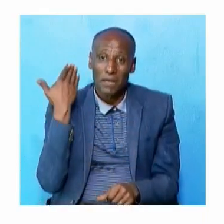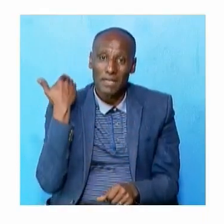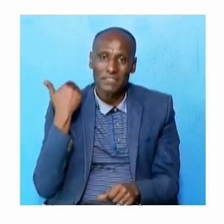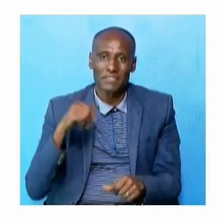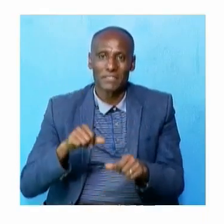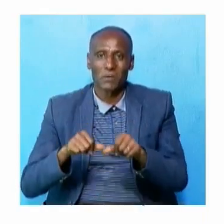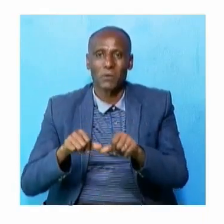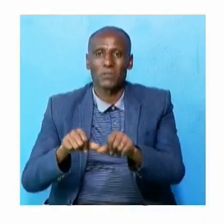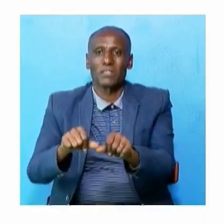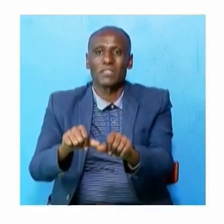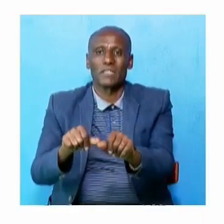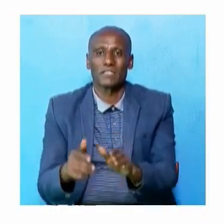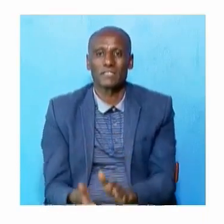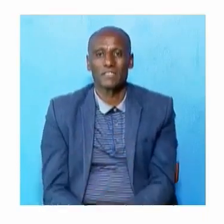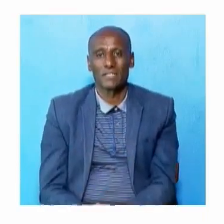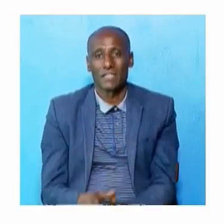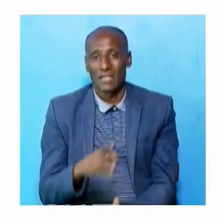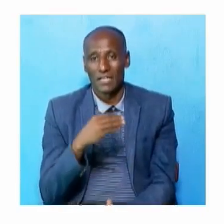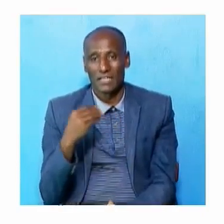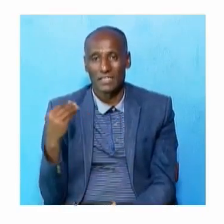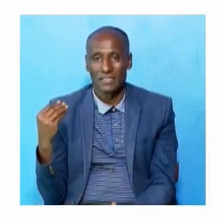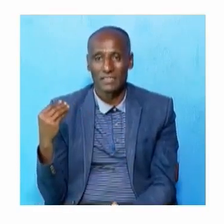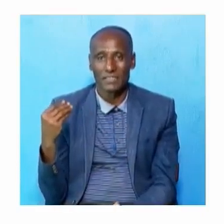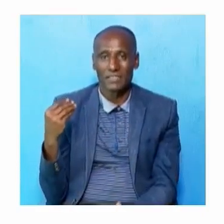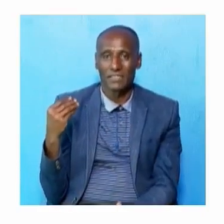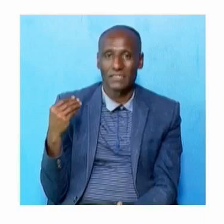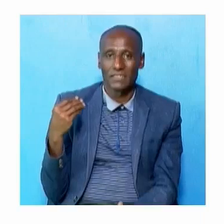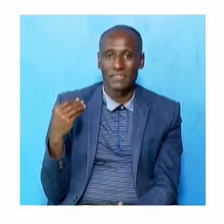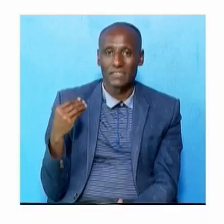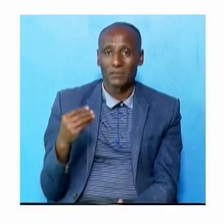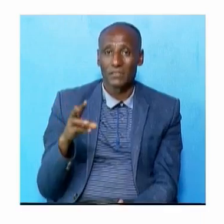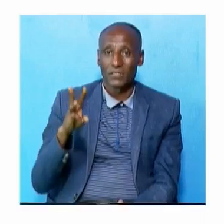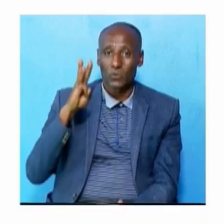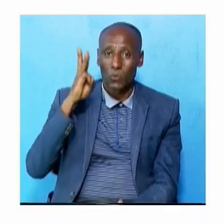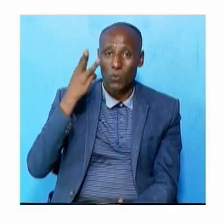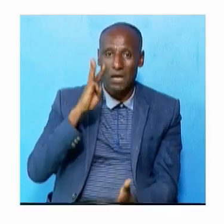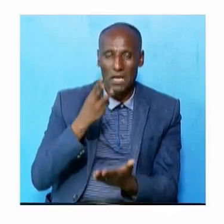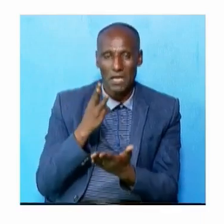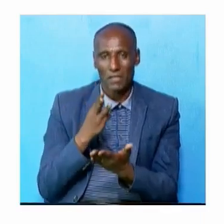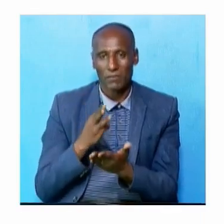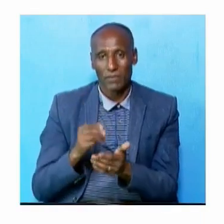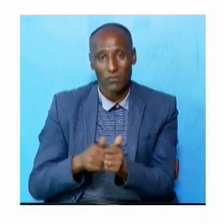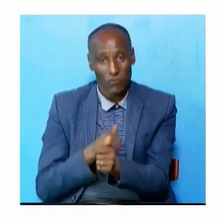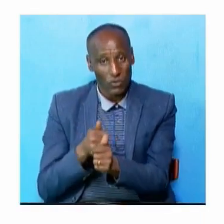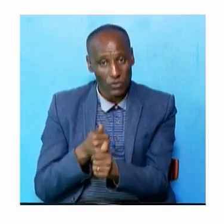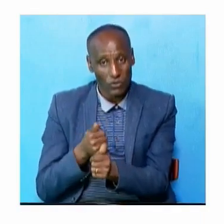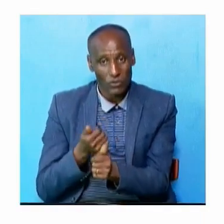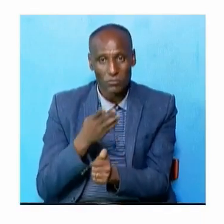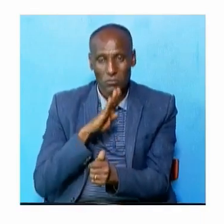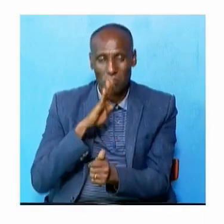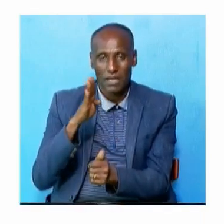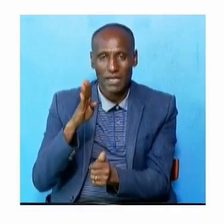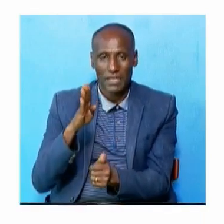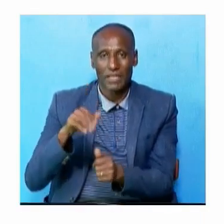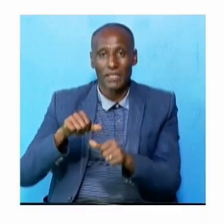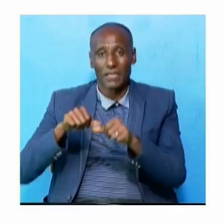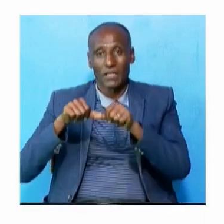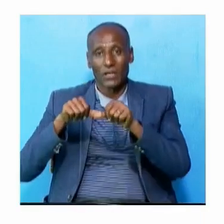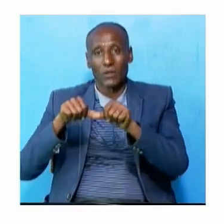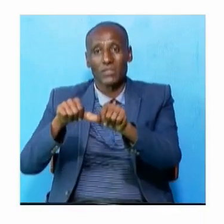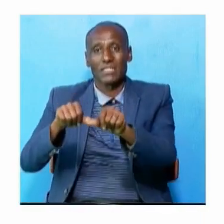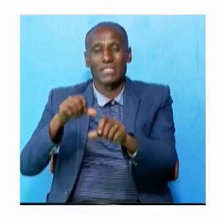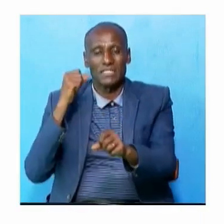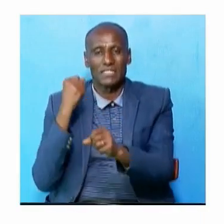continuous. And what do we say about while? While is followed by a continuous